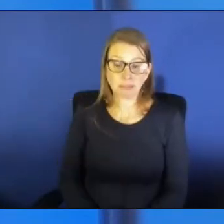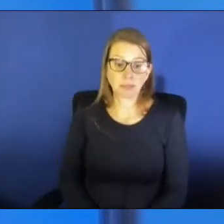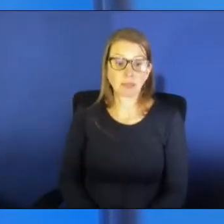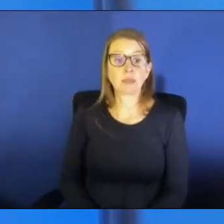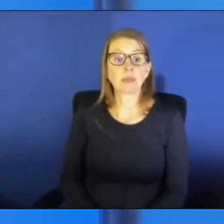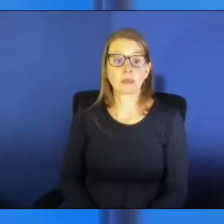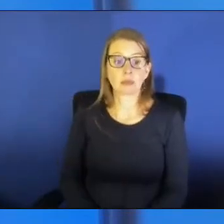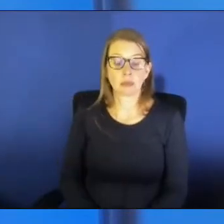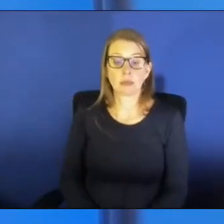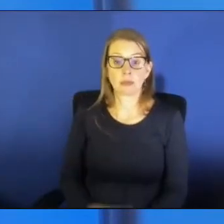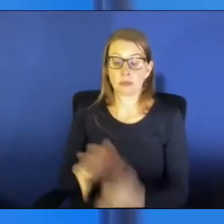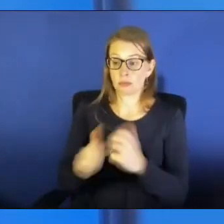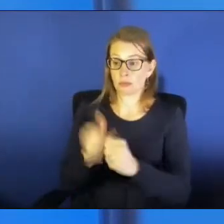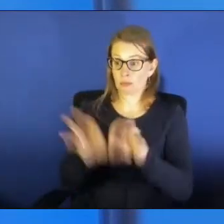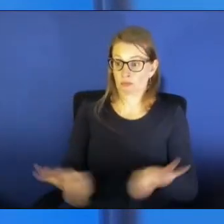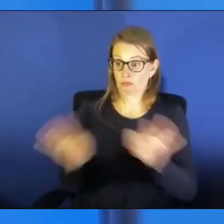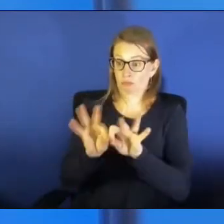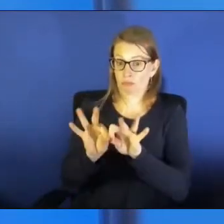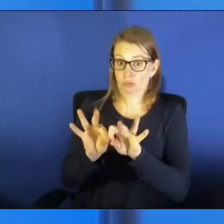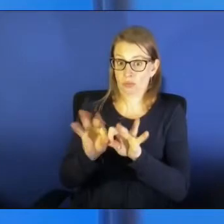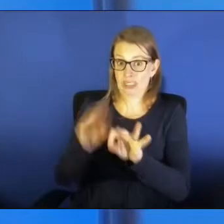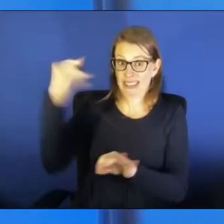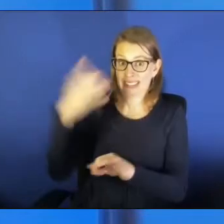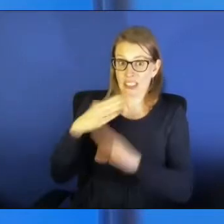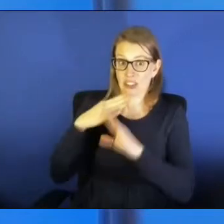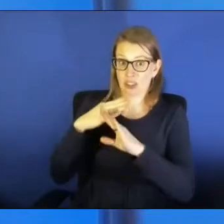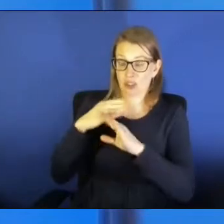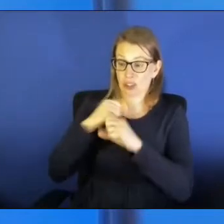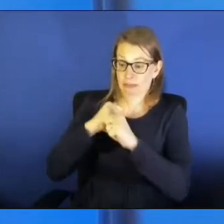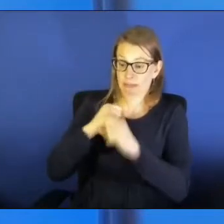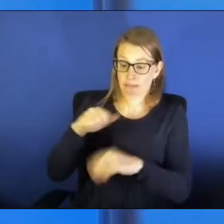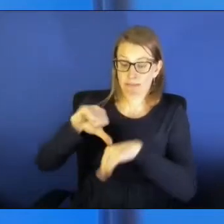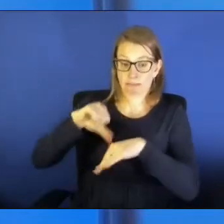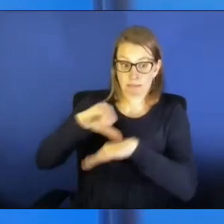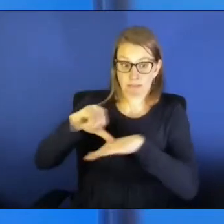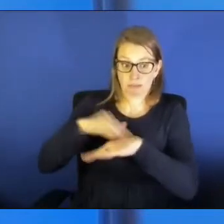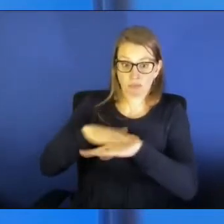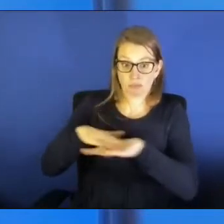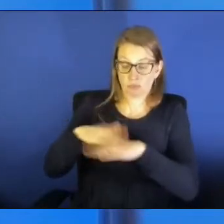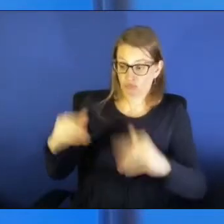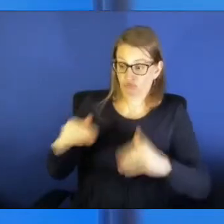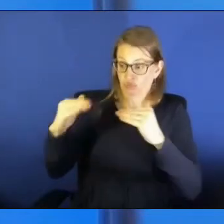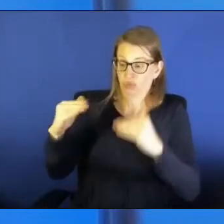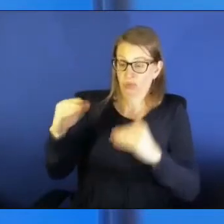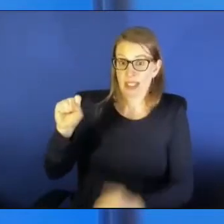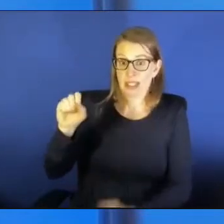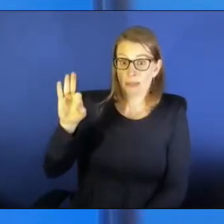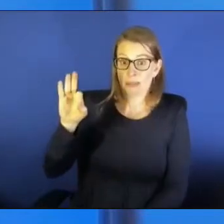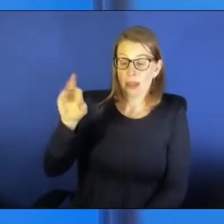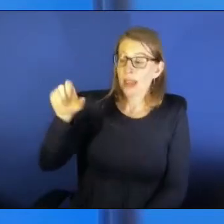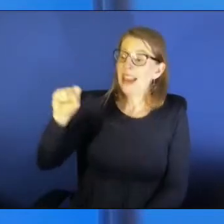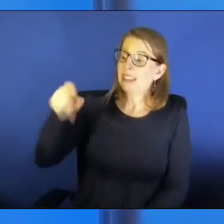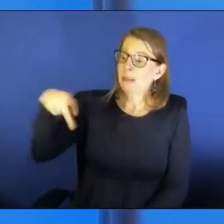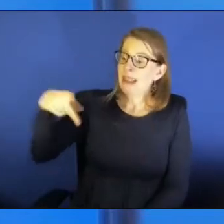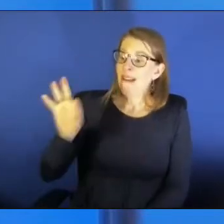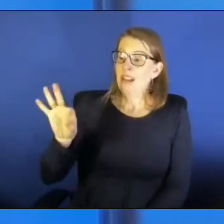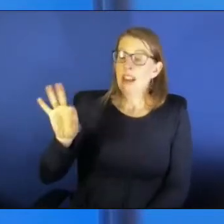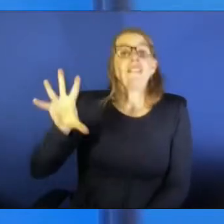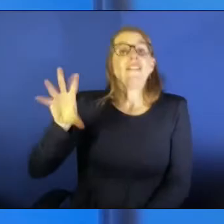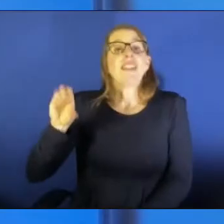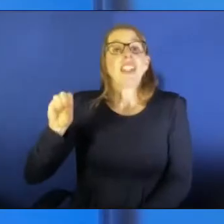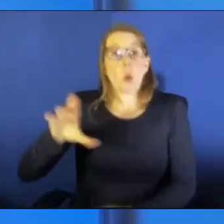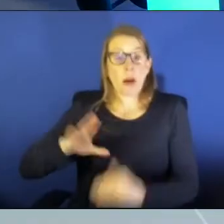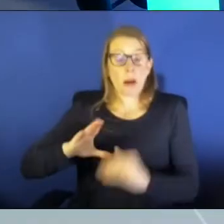sunscreen is high SPF, reapplying it every couple hours. I tell all of my patients 50 or higher, reapplying it every 2